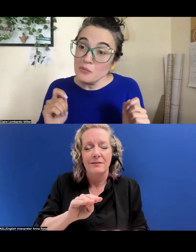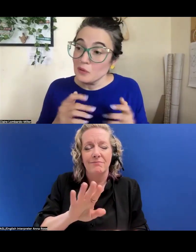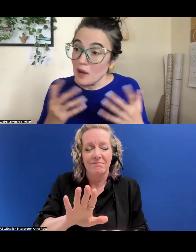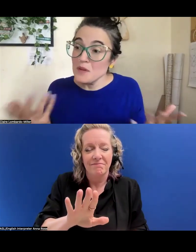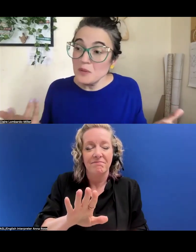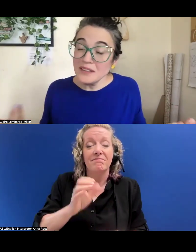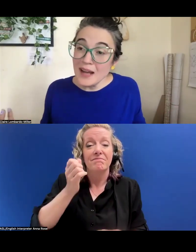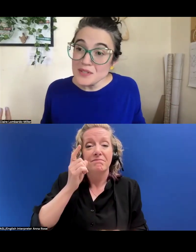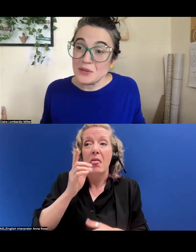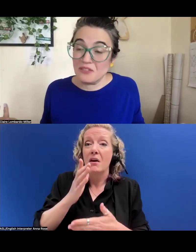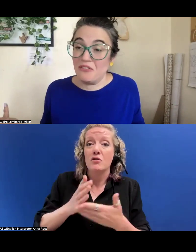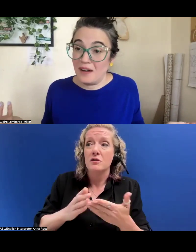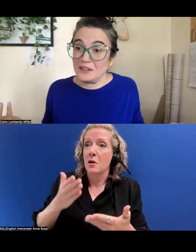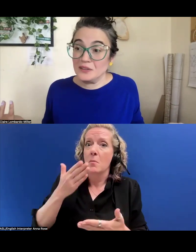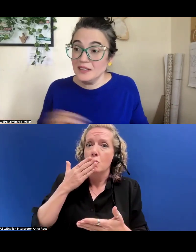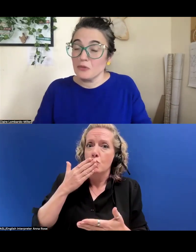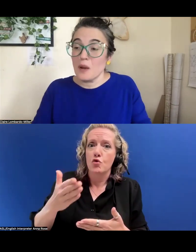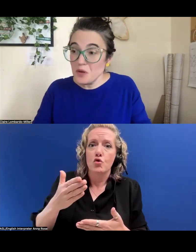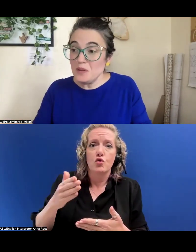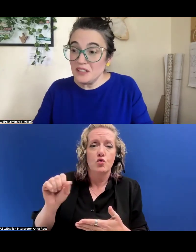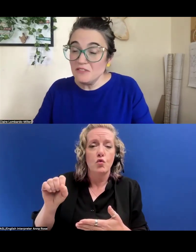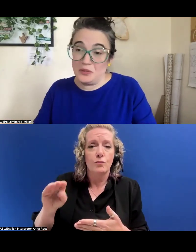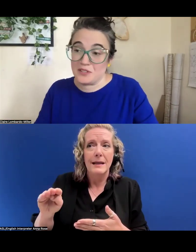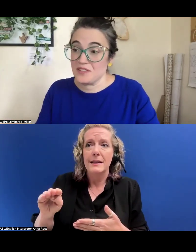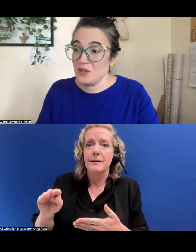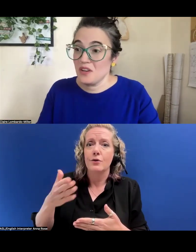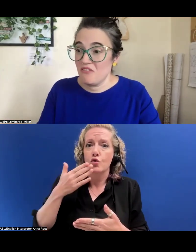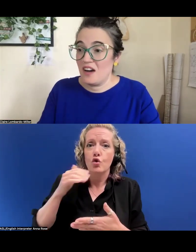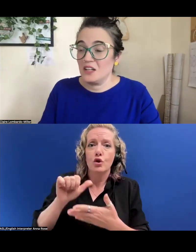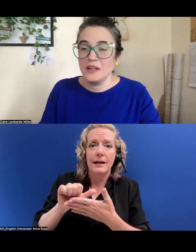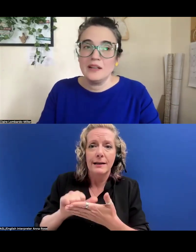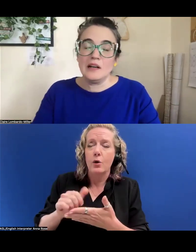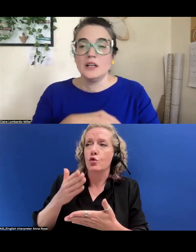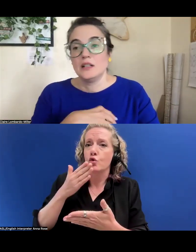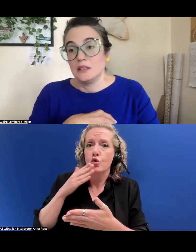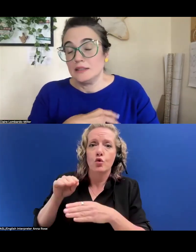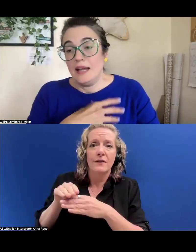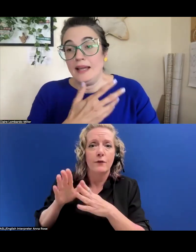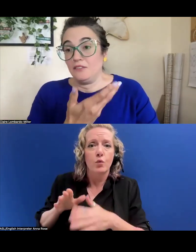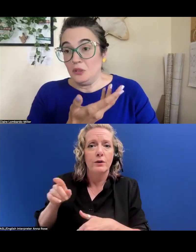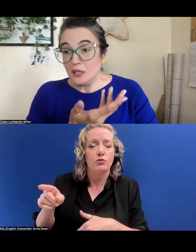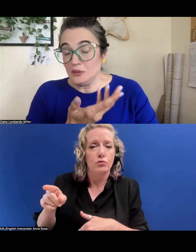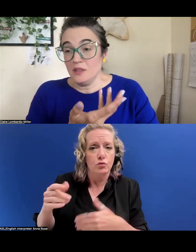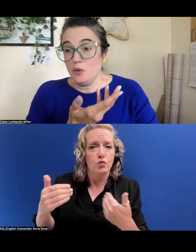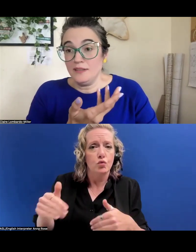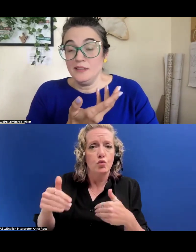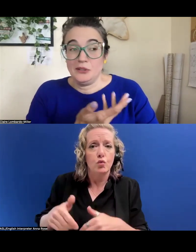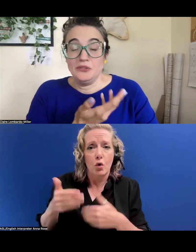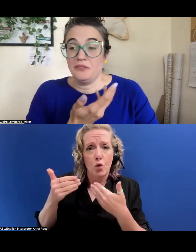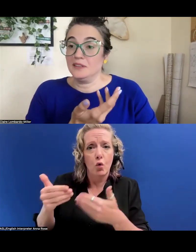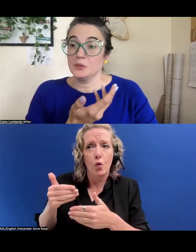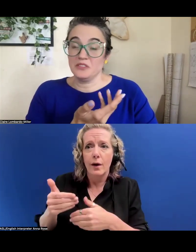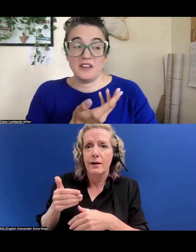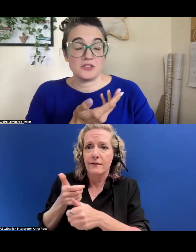are reputable accounts that you can follow, reputable influencers that you can follow. If you know someone